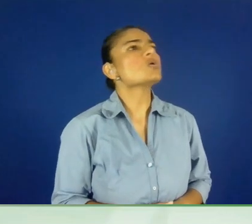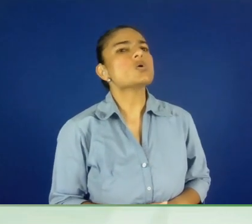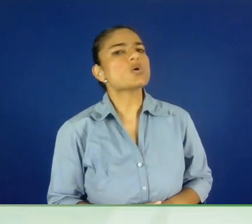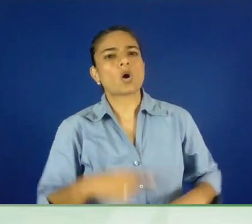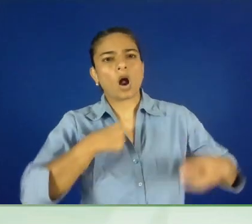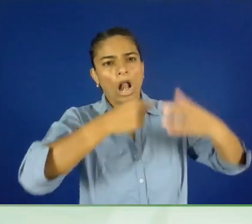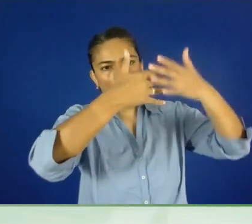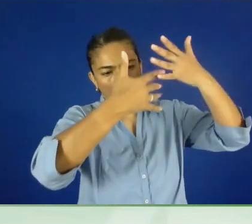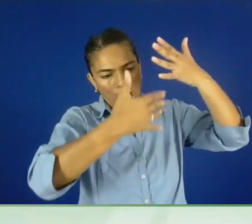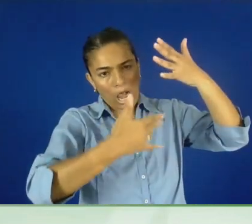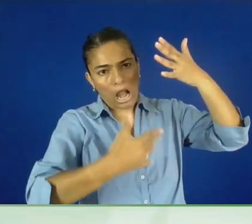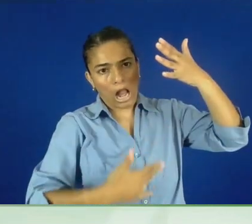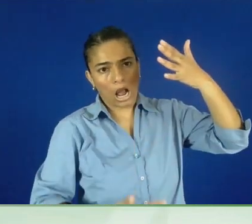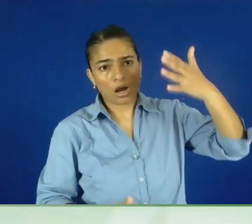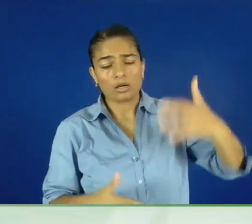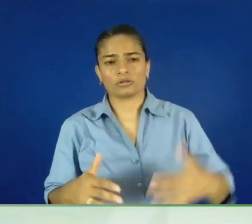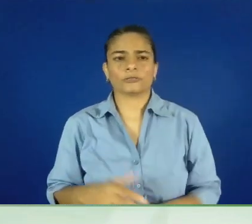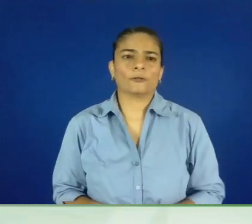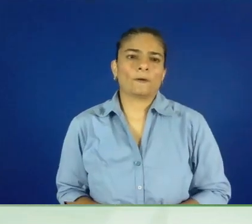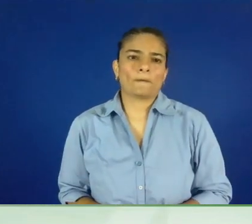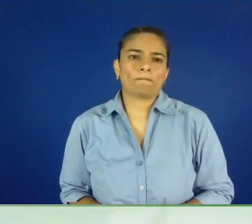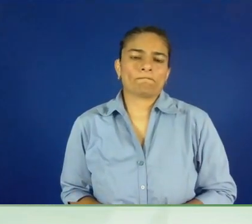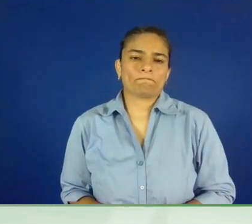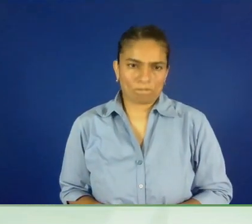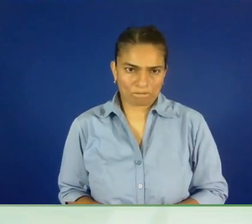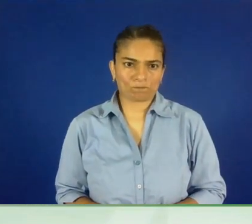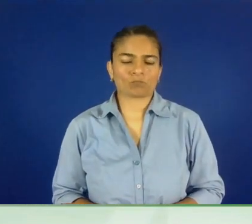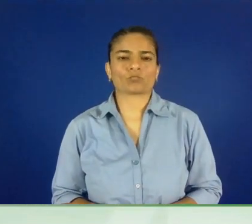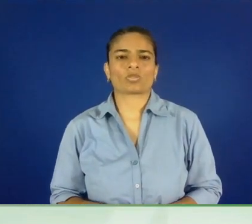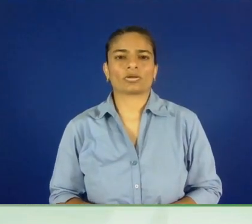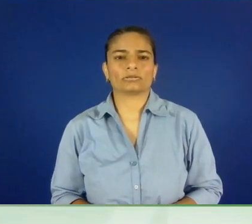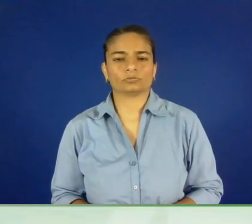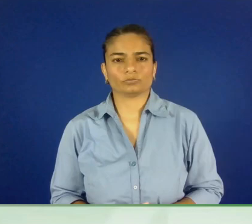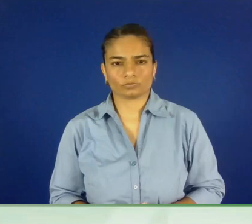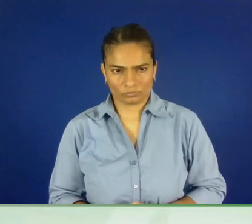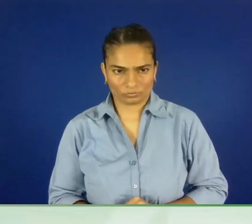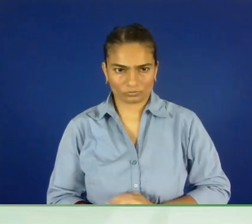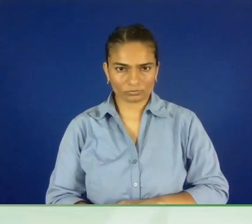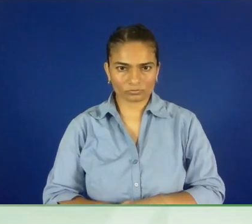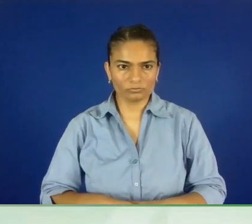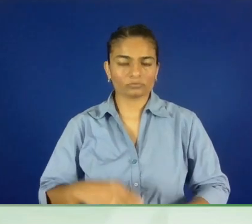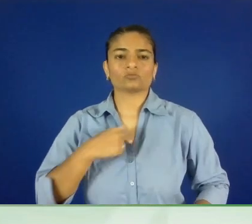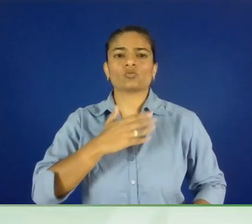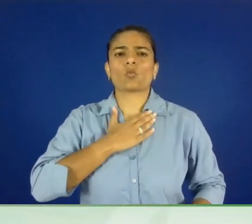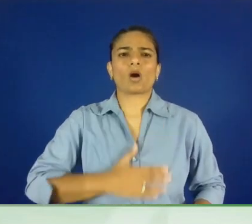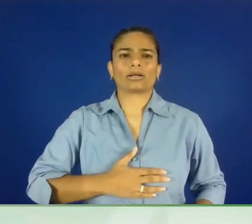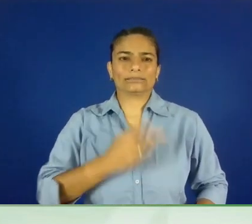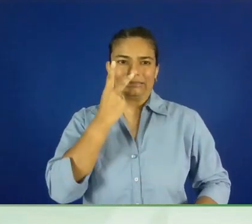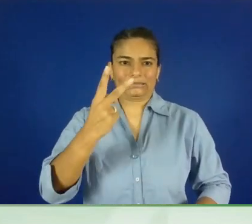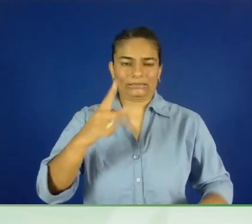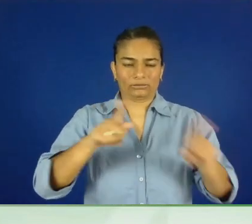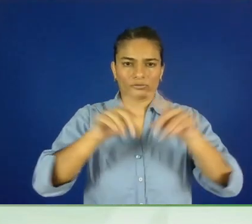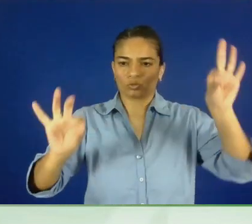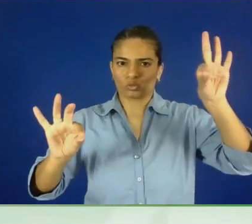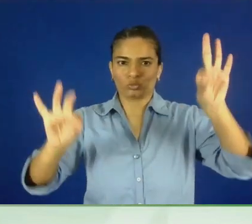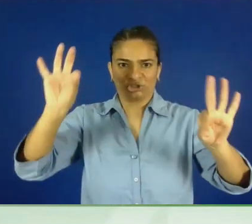Well, I'd like to see a switch where all these geniuses in AI provide individuals with the tools they need to navigate the problems created